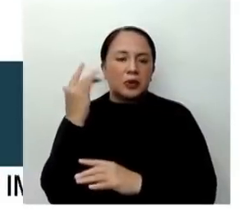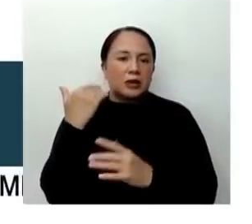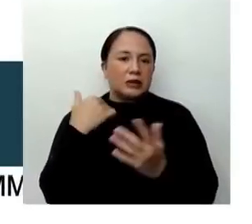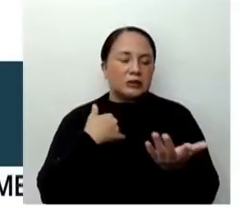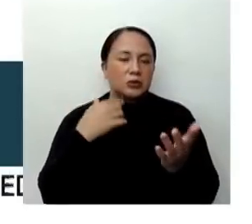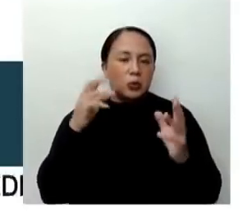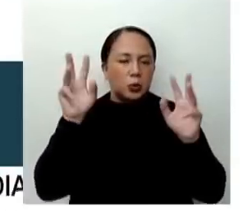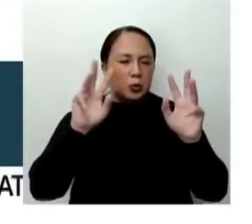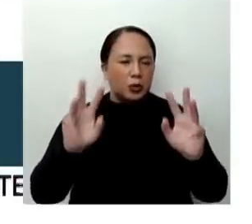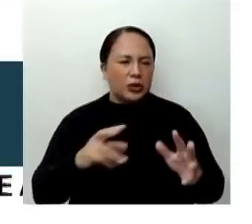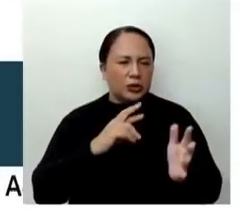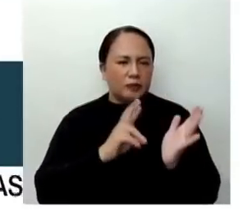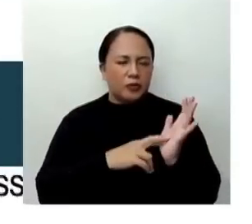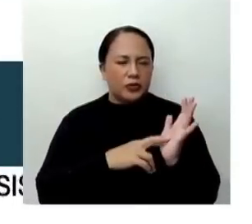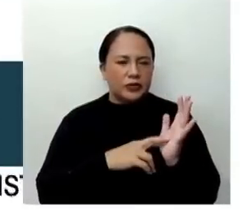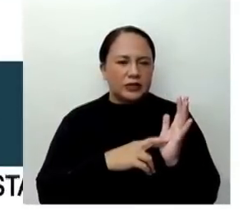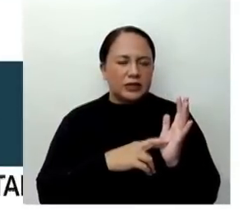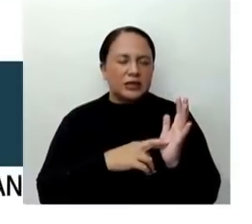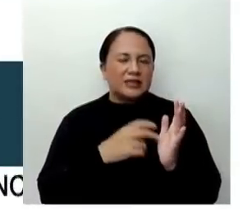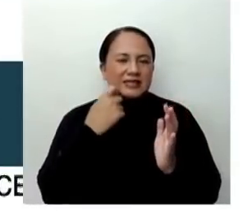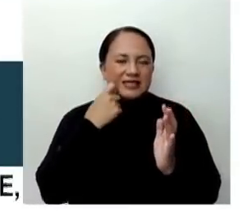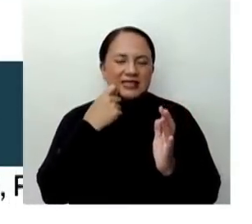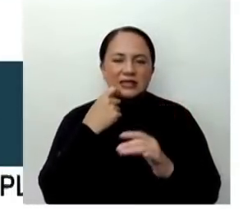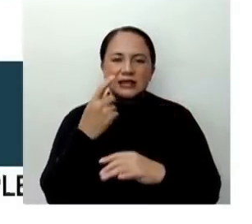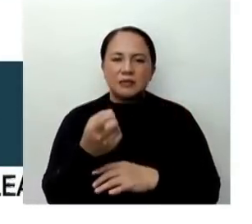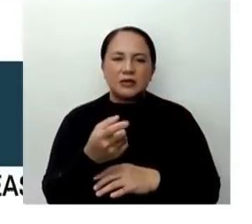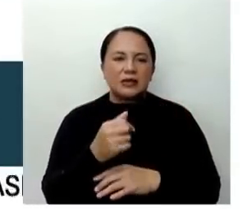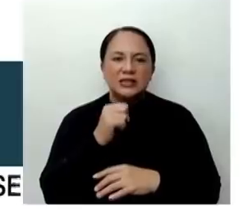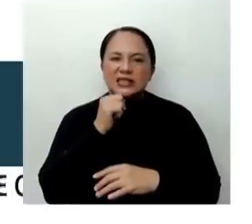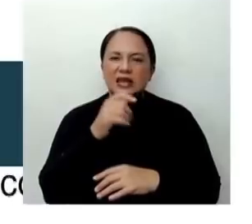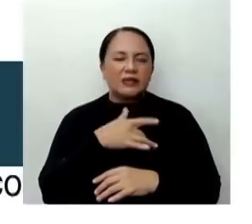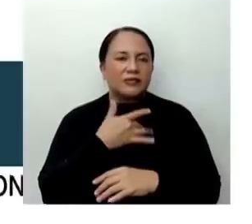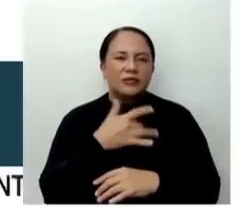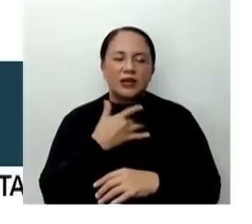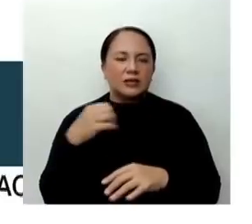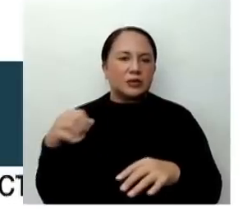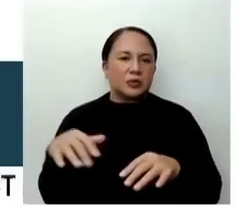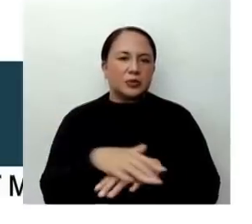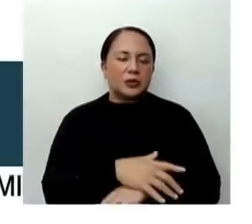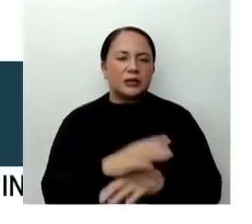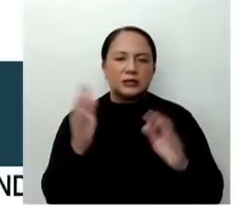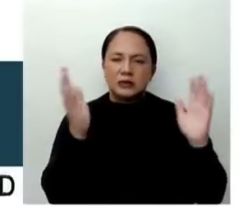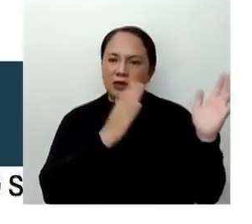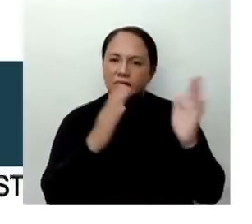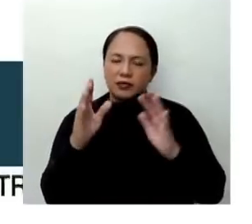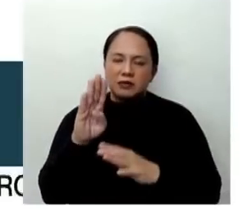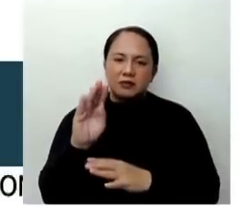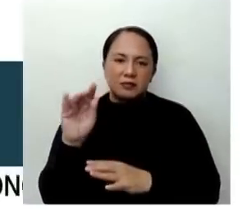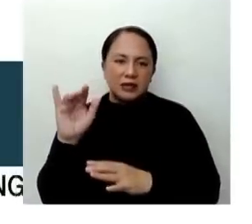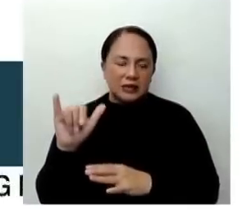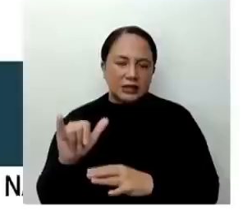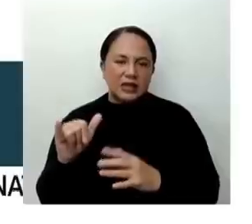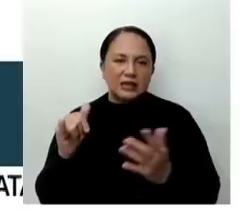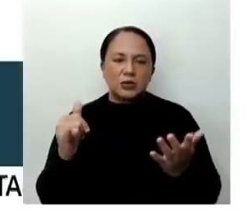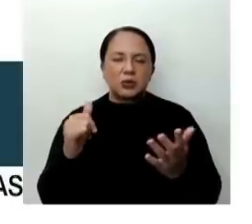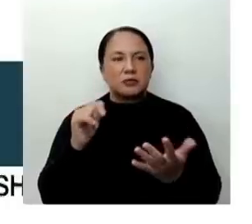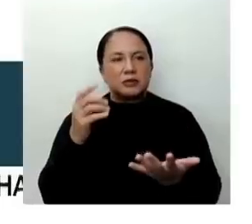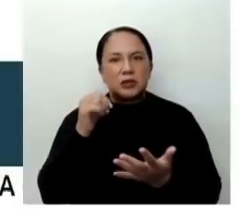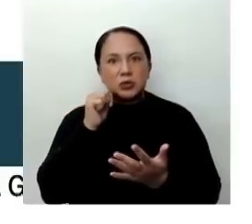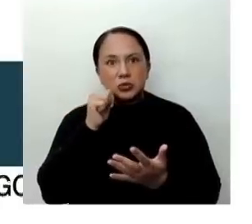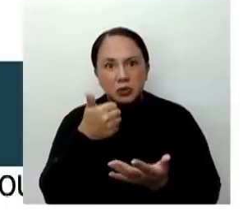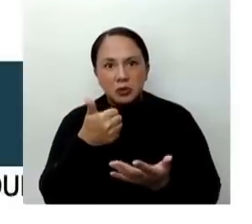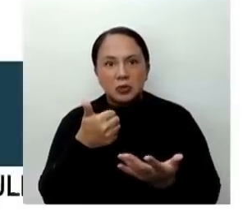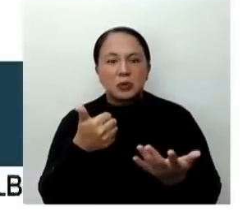report a while ago was saying we're not to feel the effects of Typhoon Betty until late tomorrow. So you were